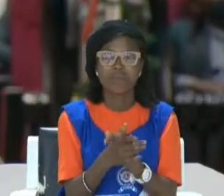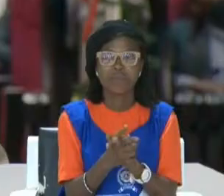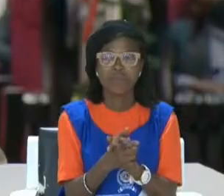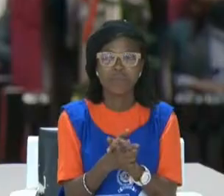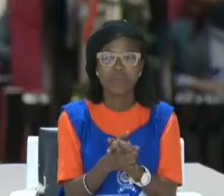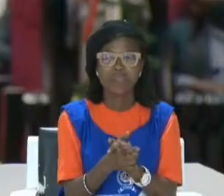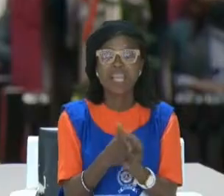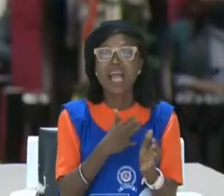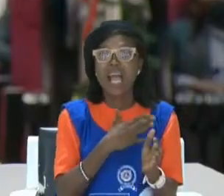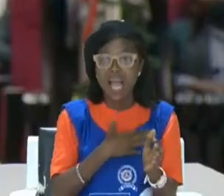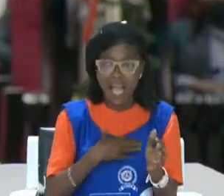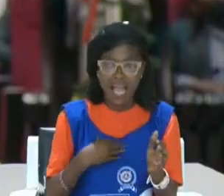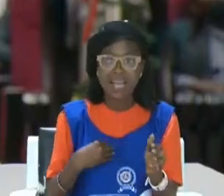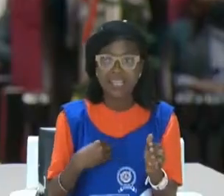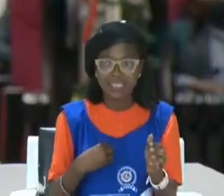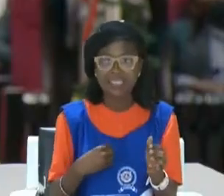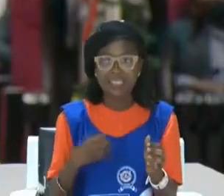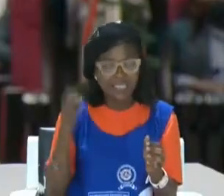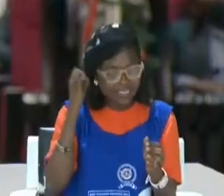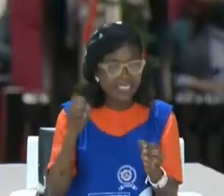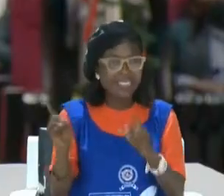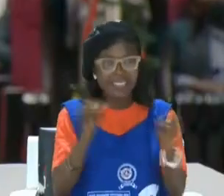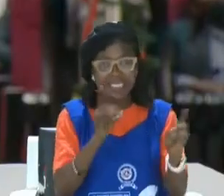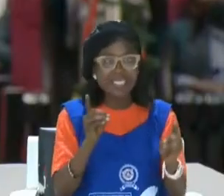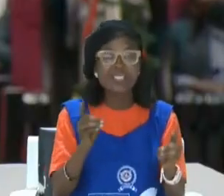And then did something extra.